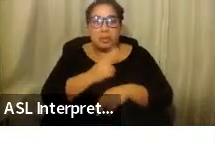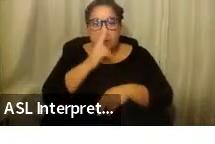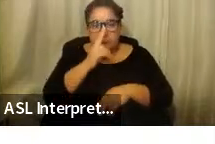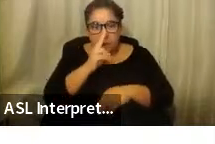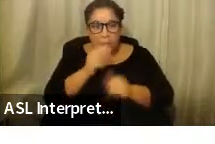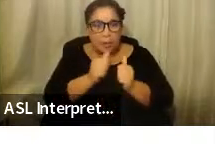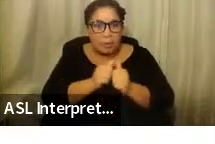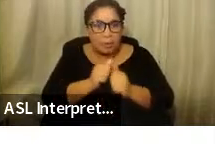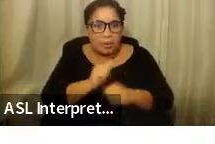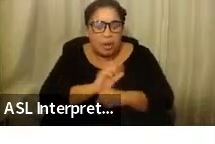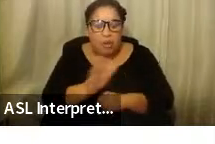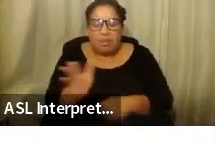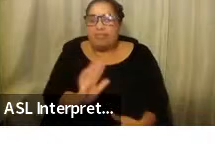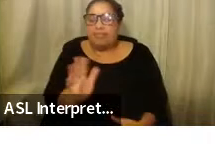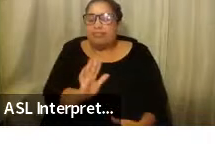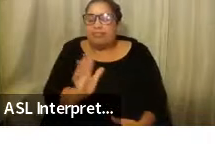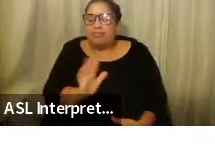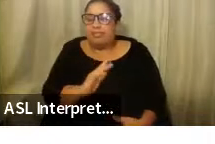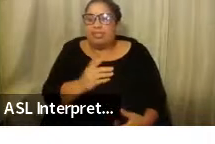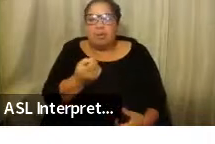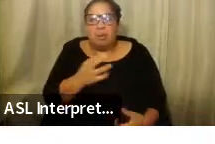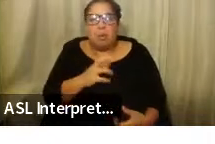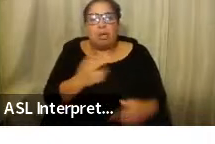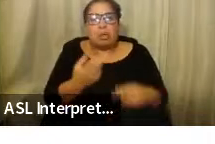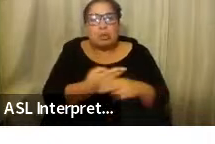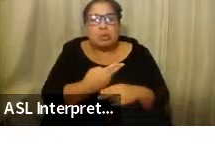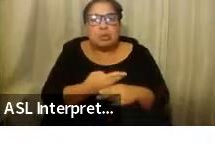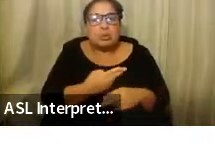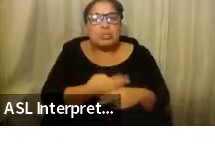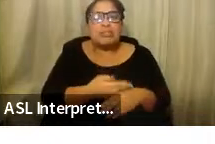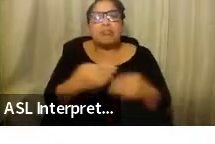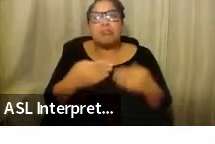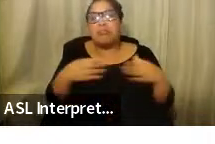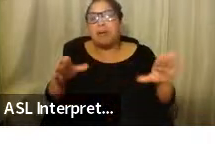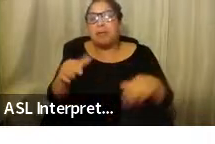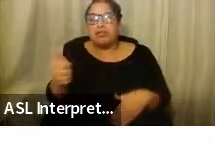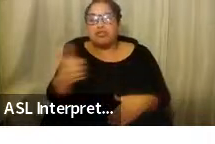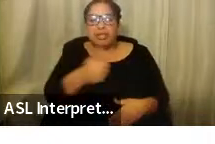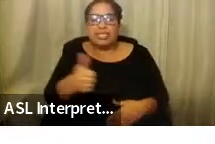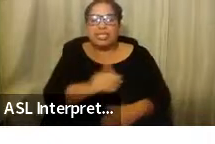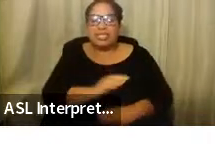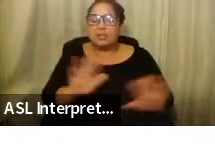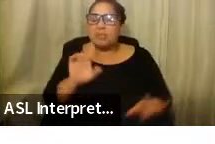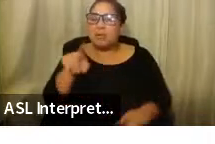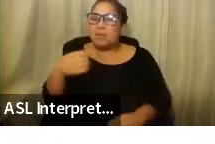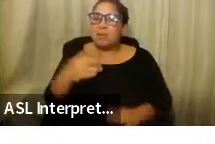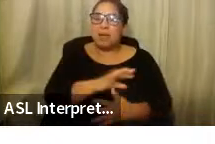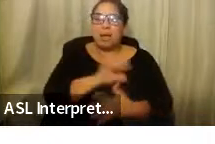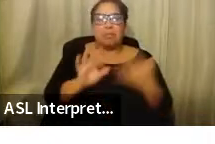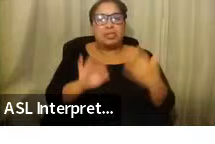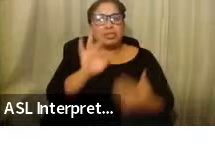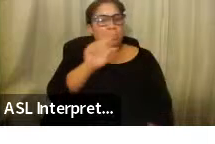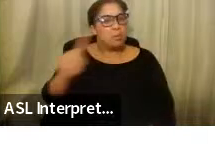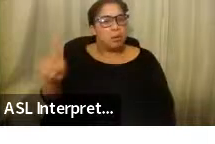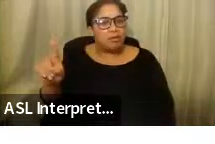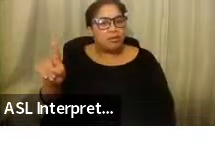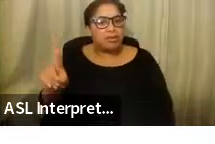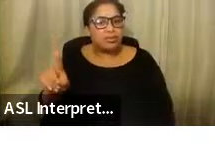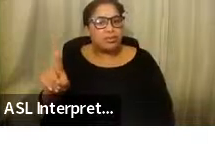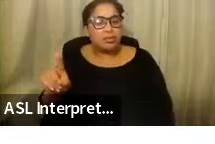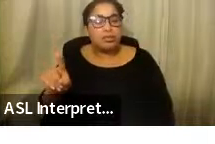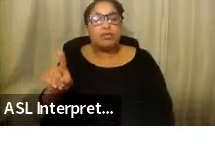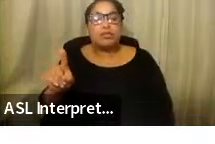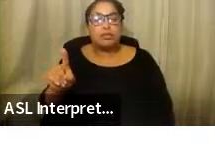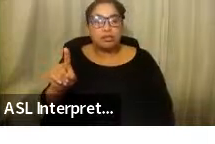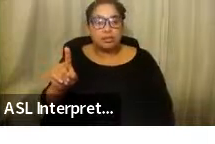COVID or catching public transportation. So they think their only option is 911. Continuing